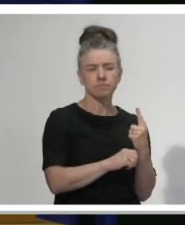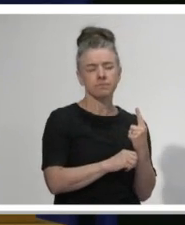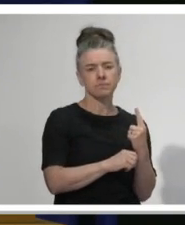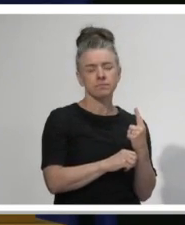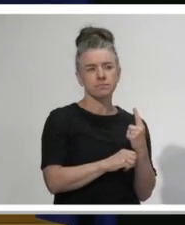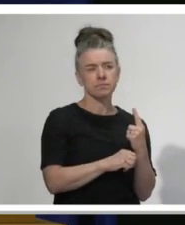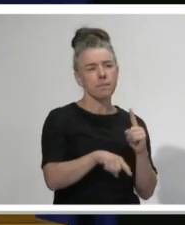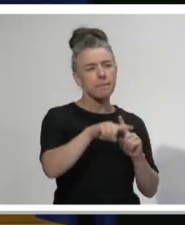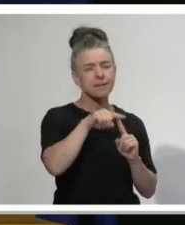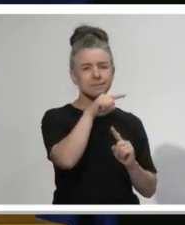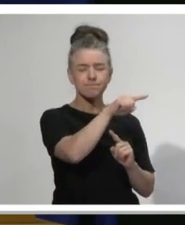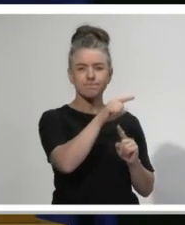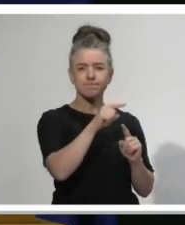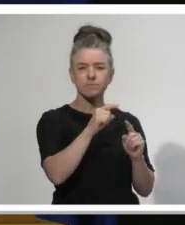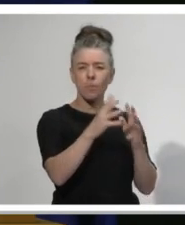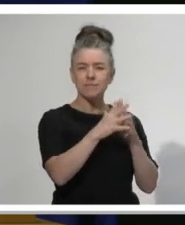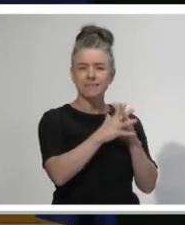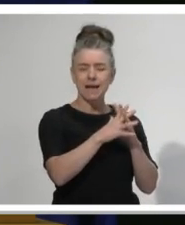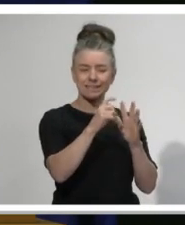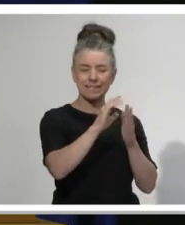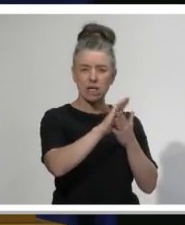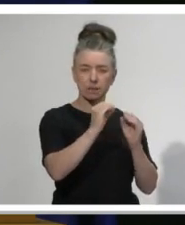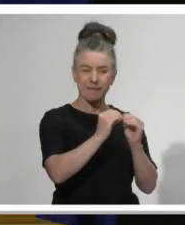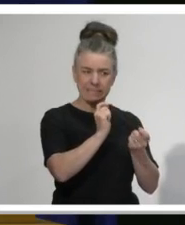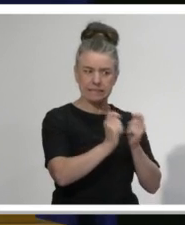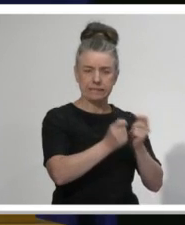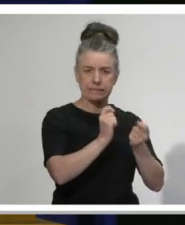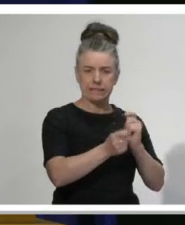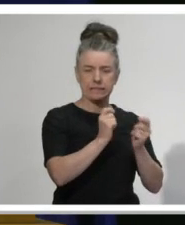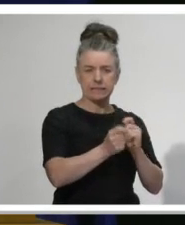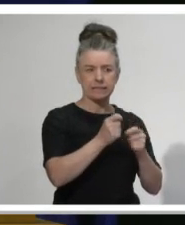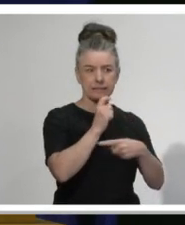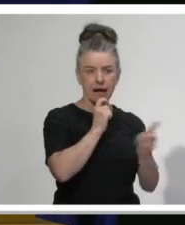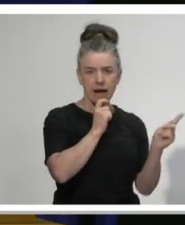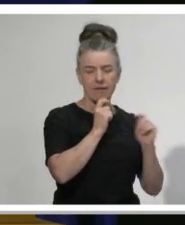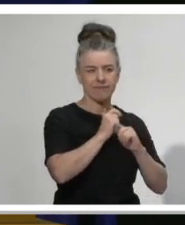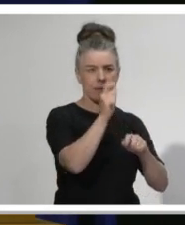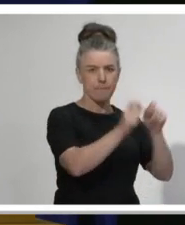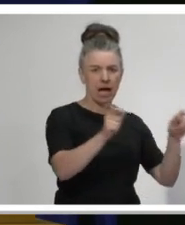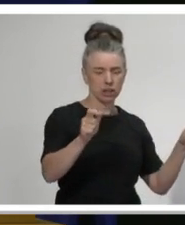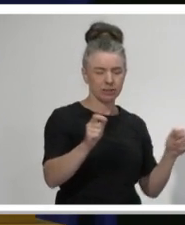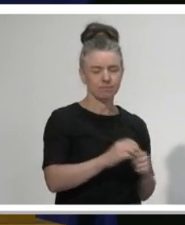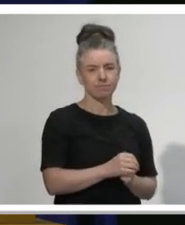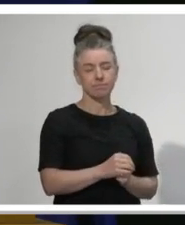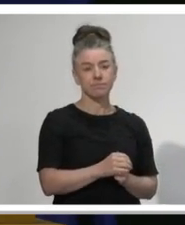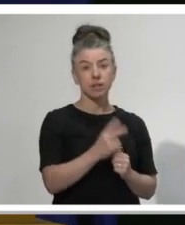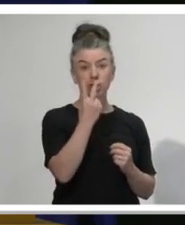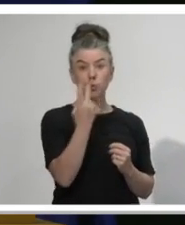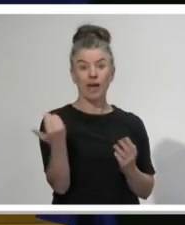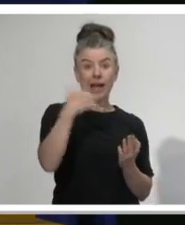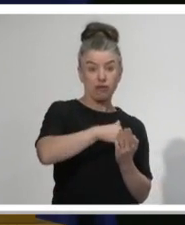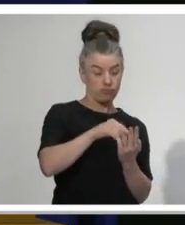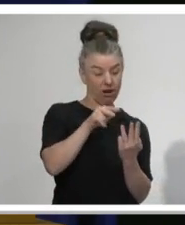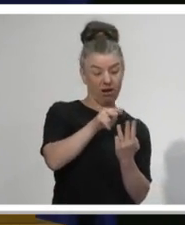been doing a significant amount of testing of both staff and patients. The 2 further cases that